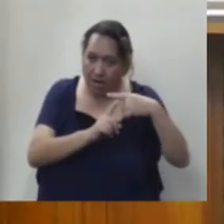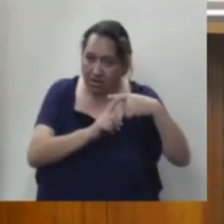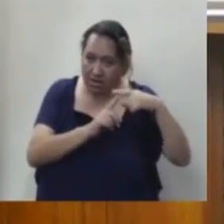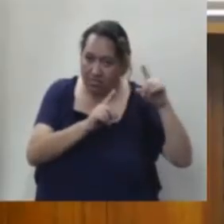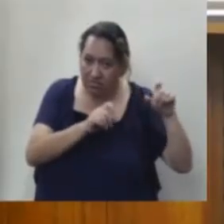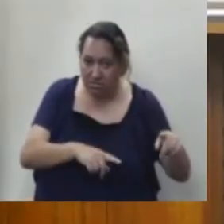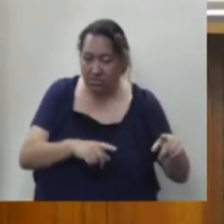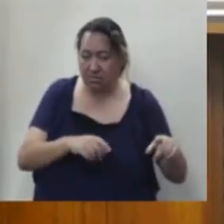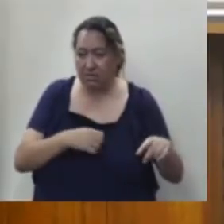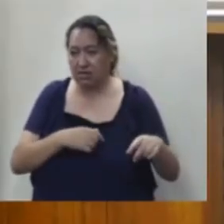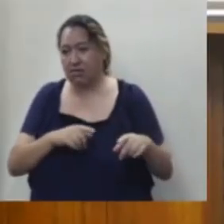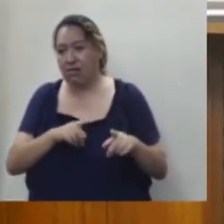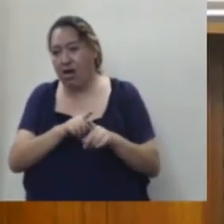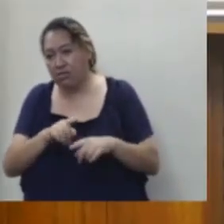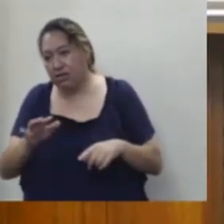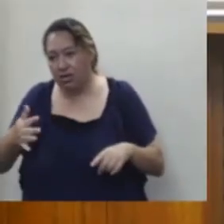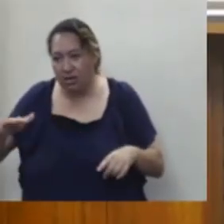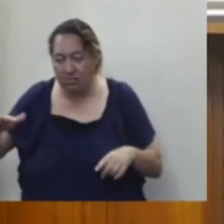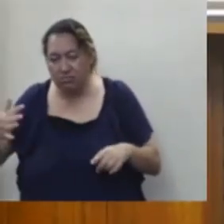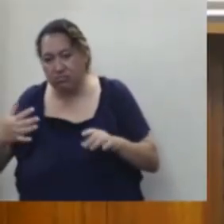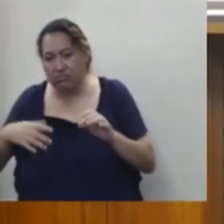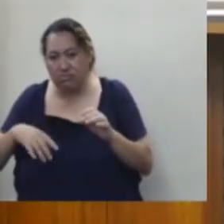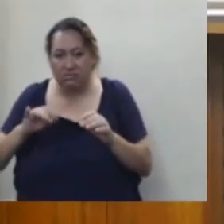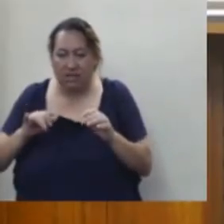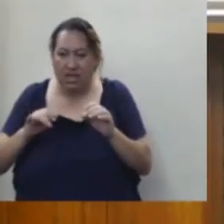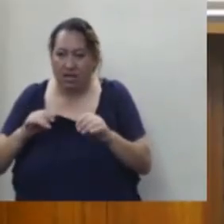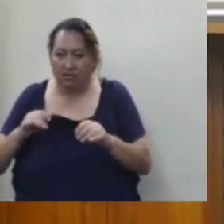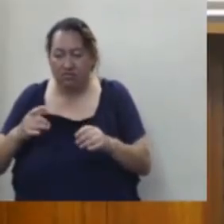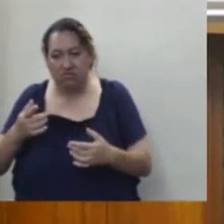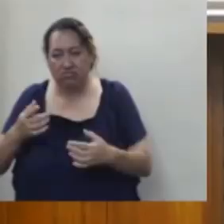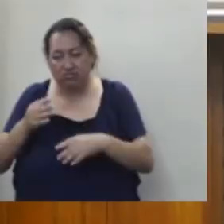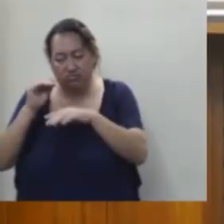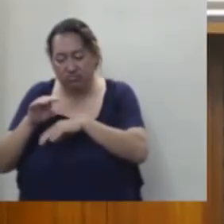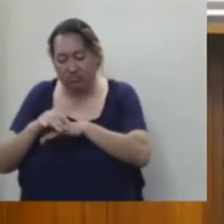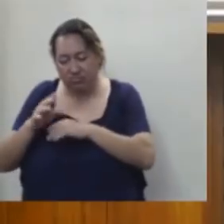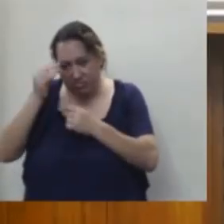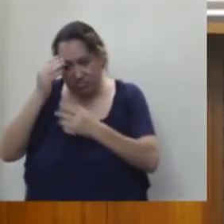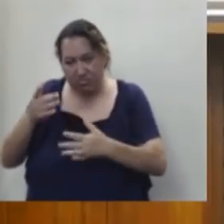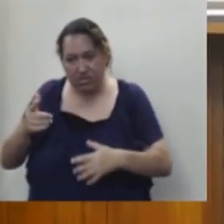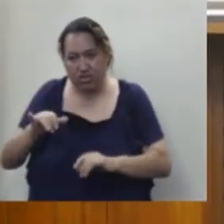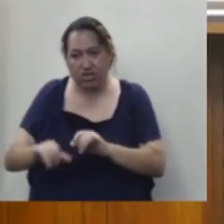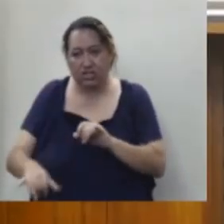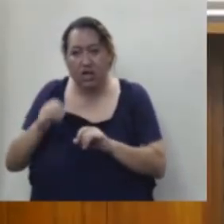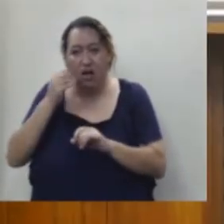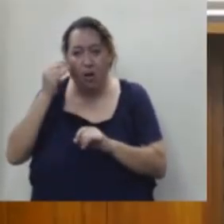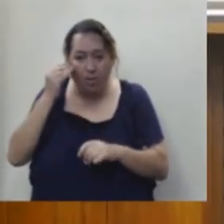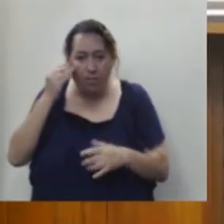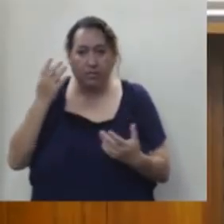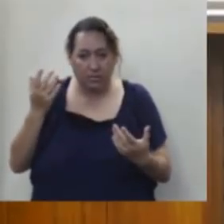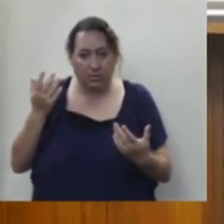moderate symptoms that are advised to just stay home. So as our supply of test kits and